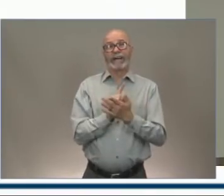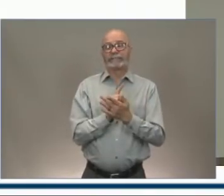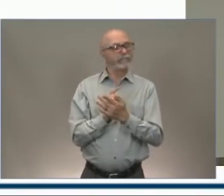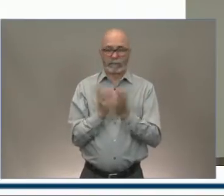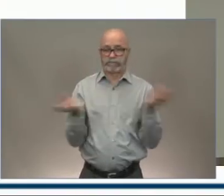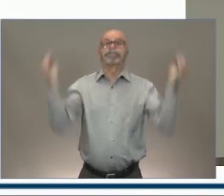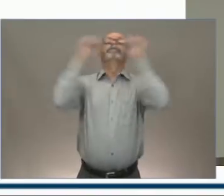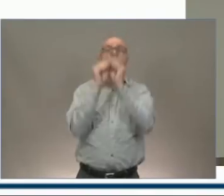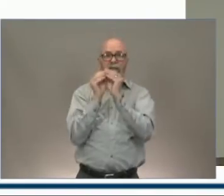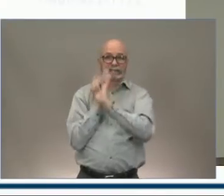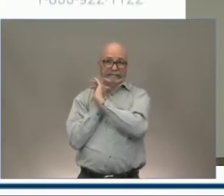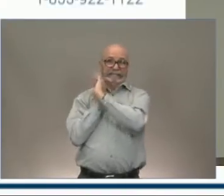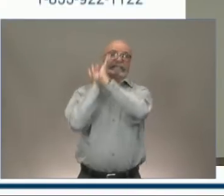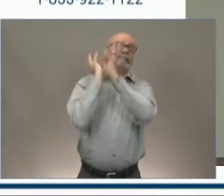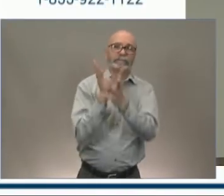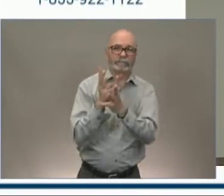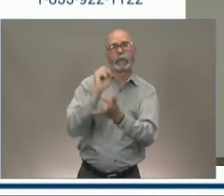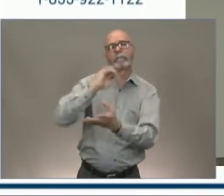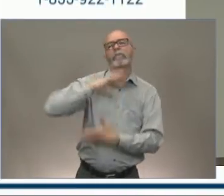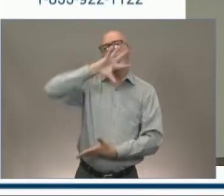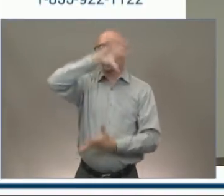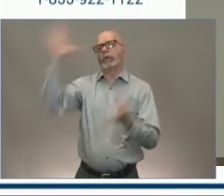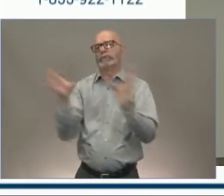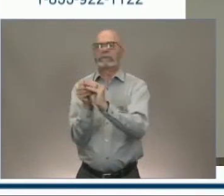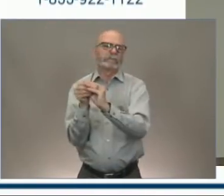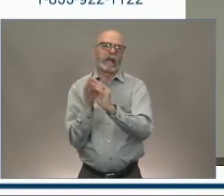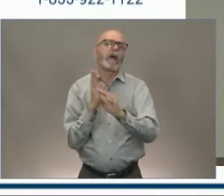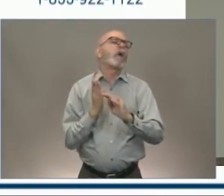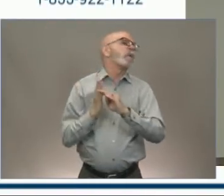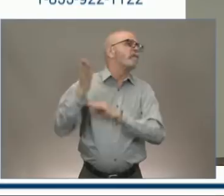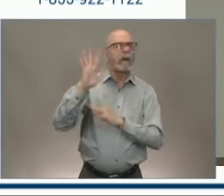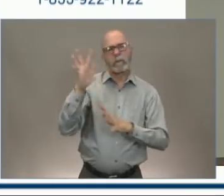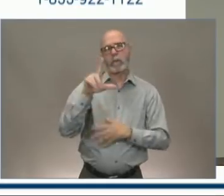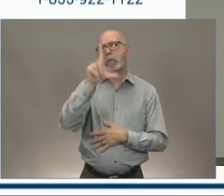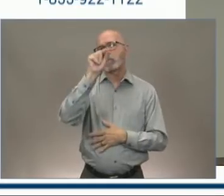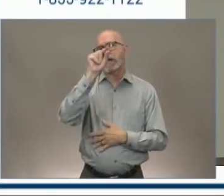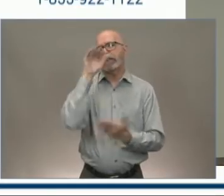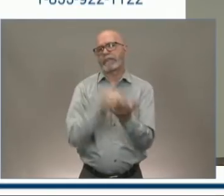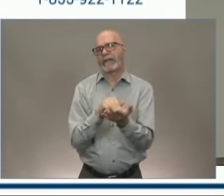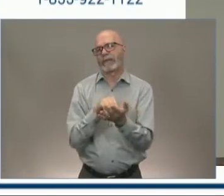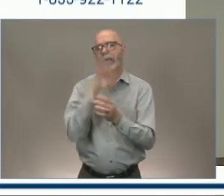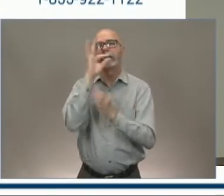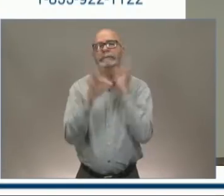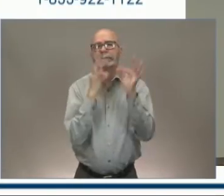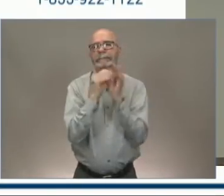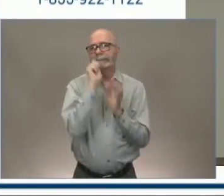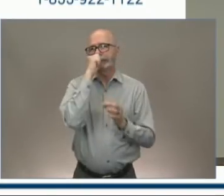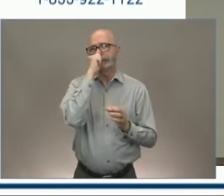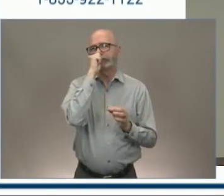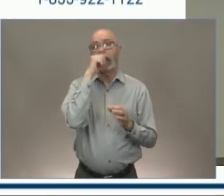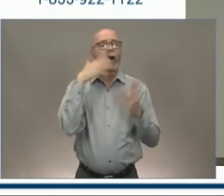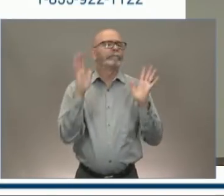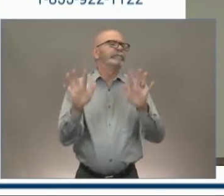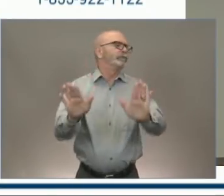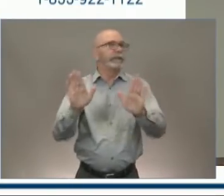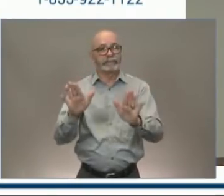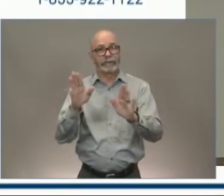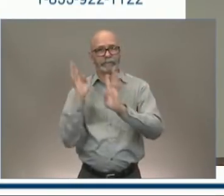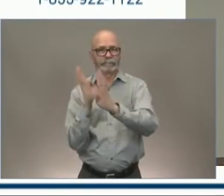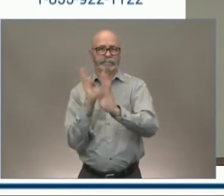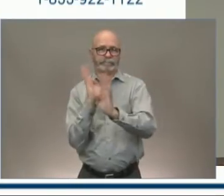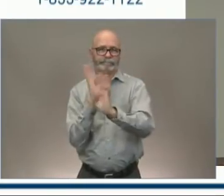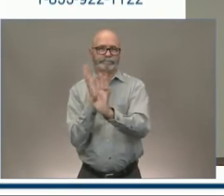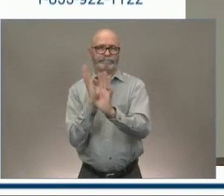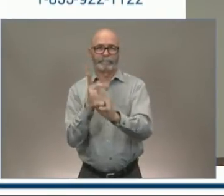total, as the Premier said, about 20,000 Nova Scotians. This is a staggering number, and it shows how much Nova Scotians want to